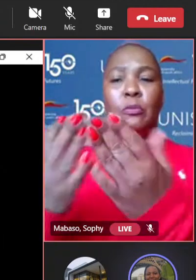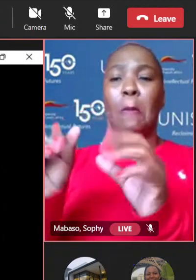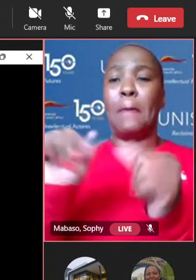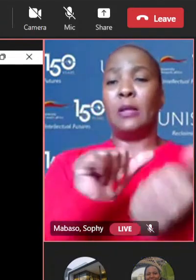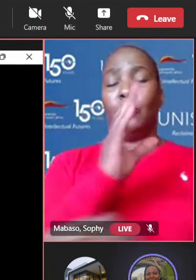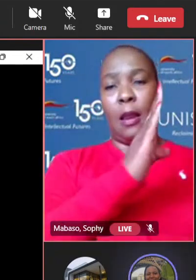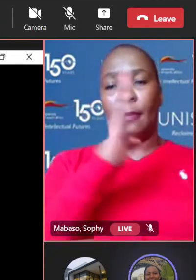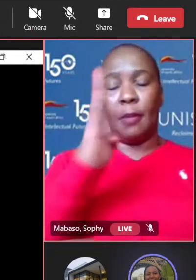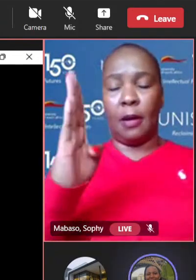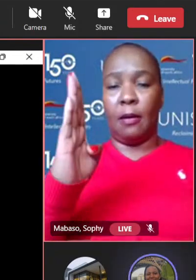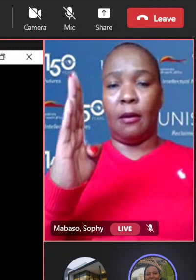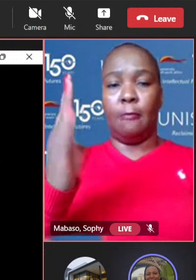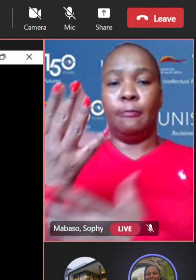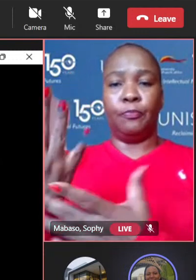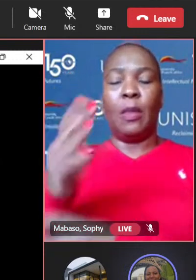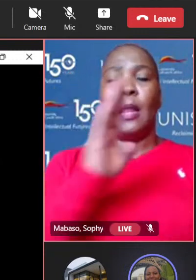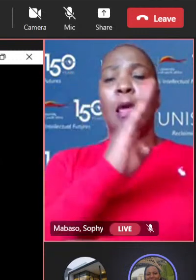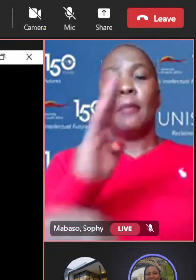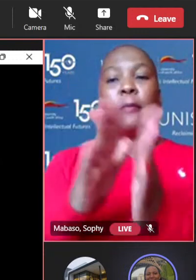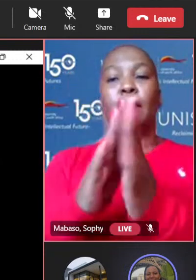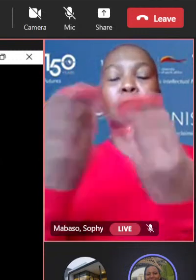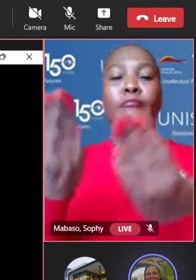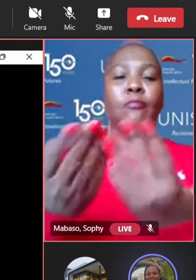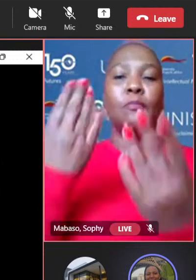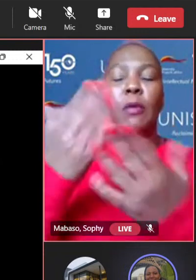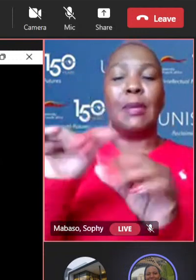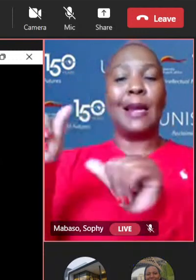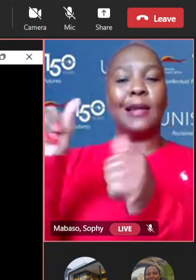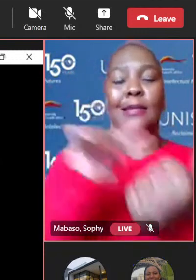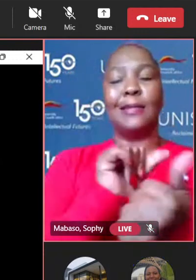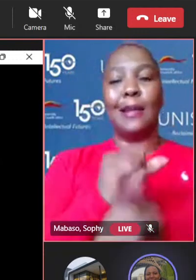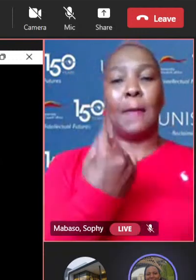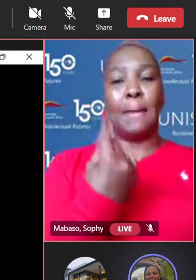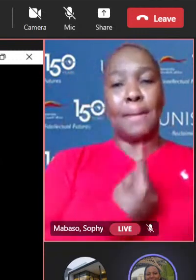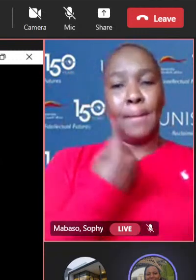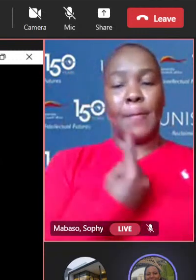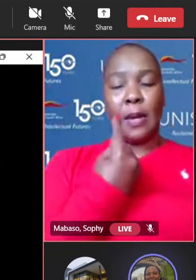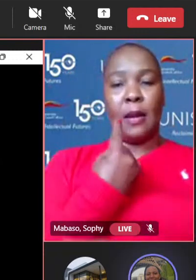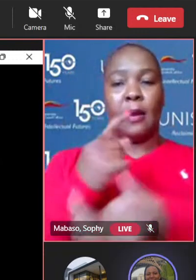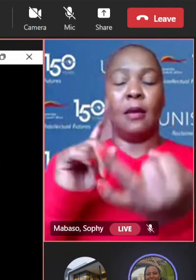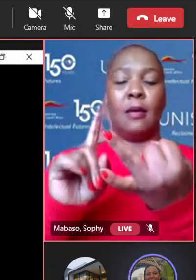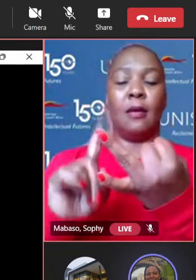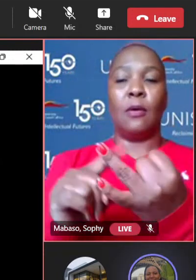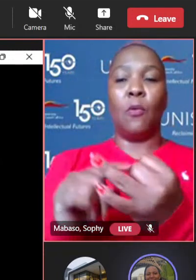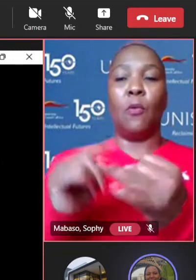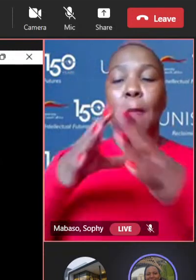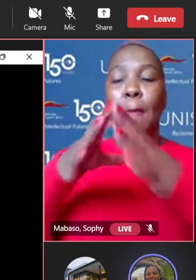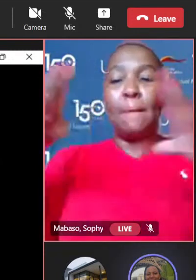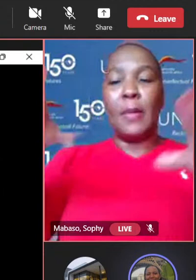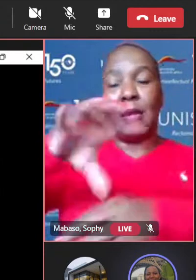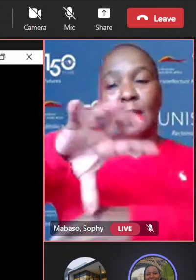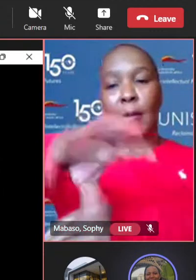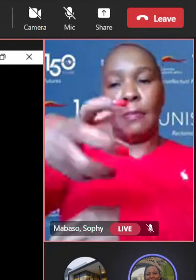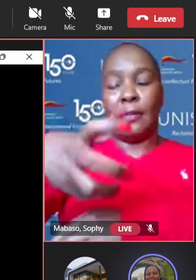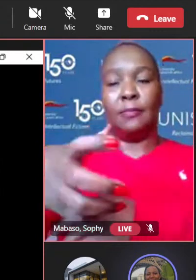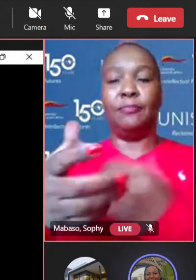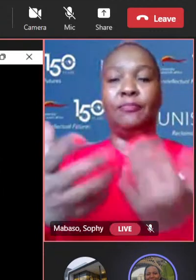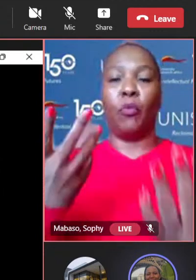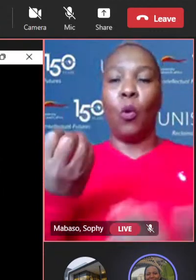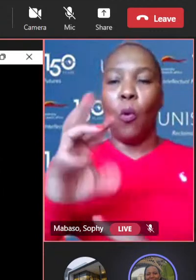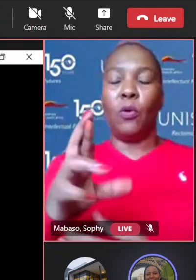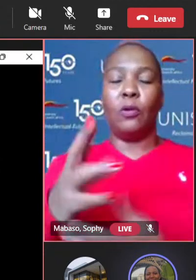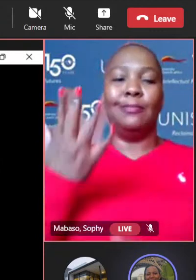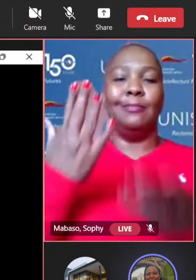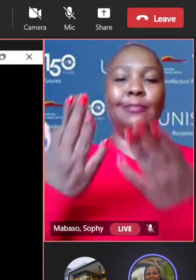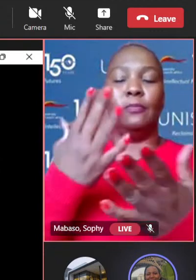library. Library material may be returned in person at the main campus, McClunach Library, or you can